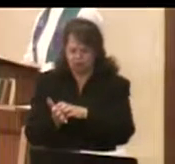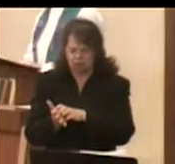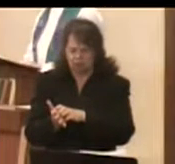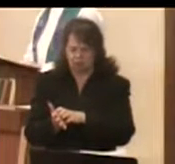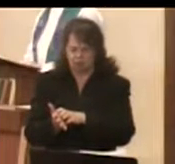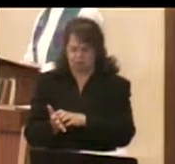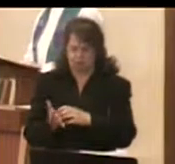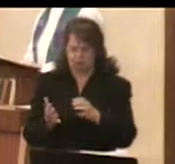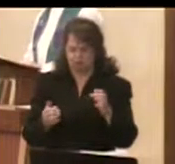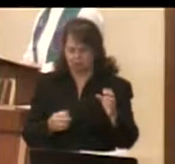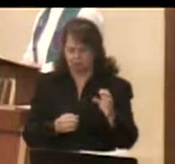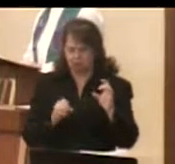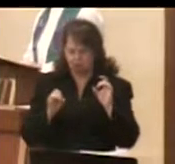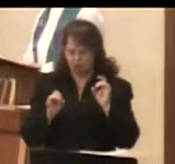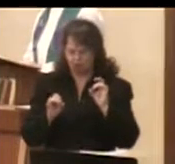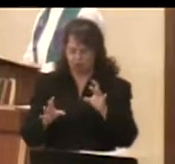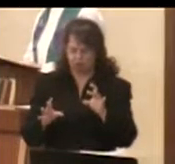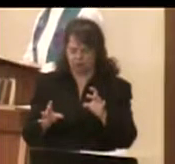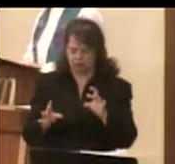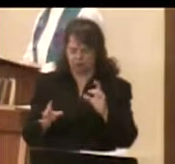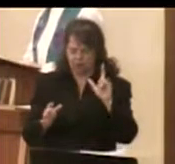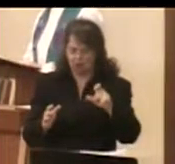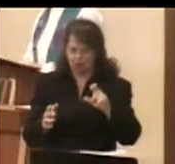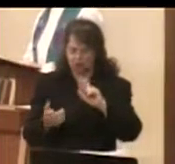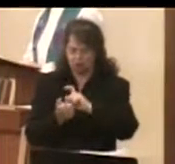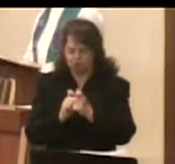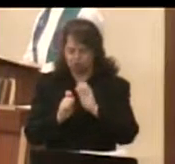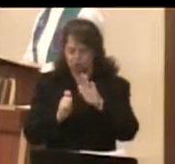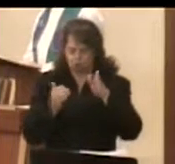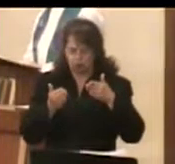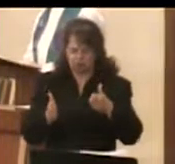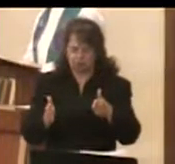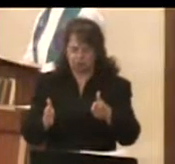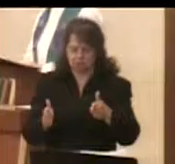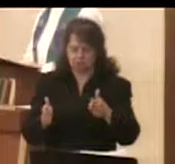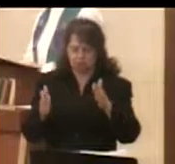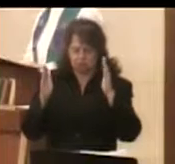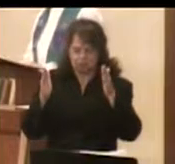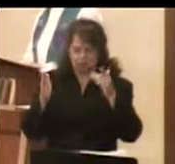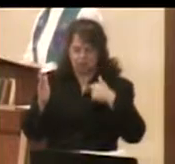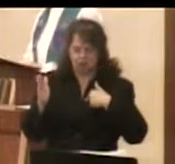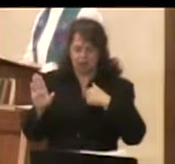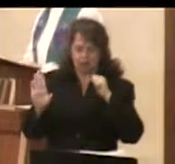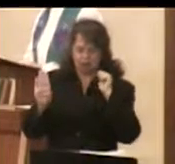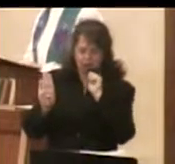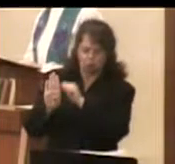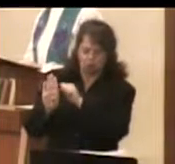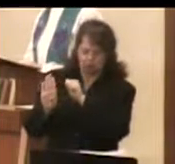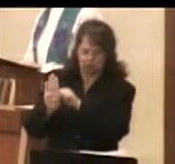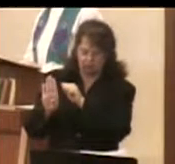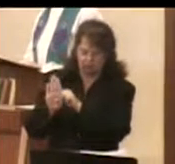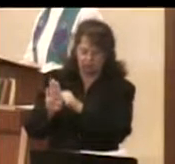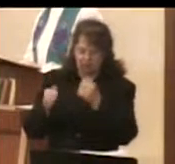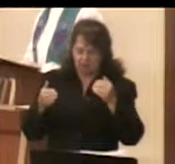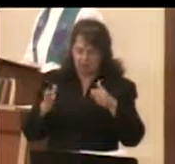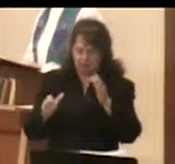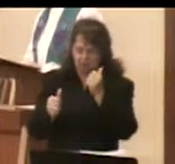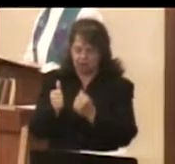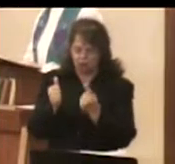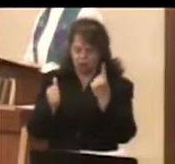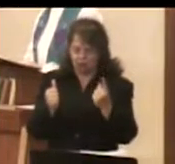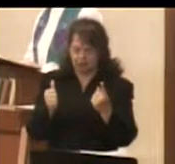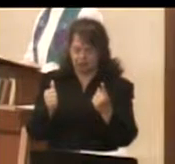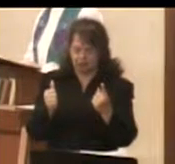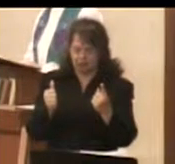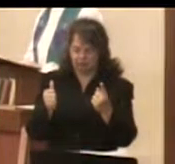and naked. Repent. Listen, I am standing at the door and knocking. Let anyone who has an